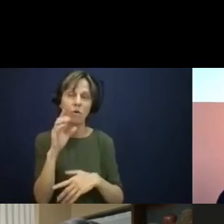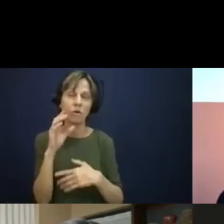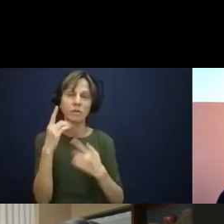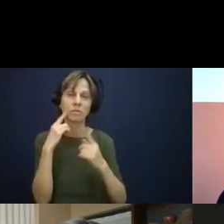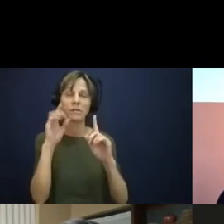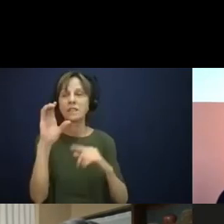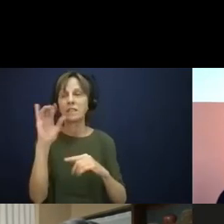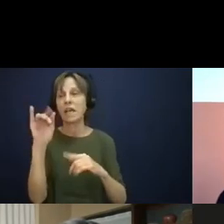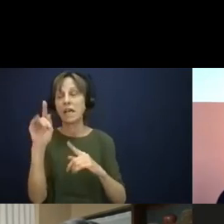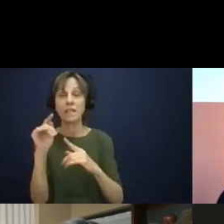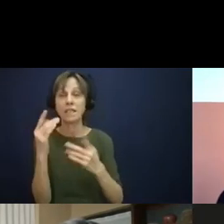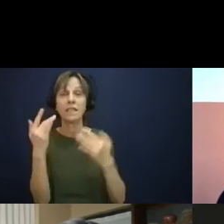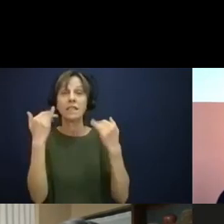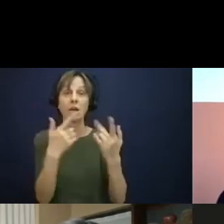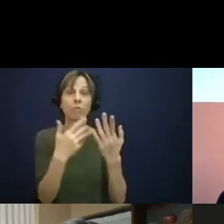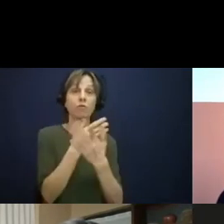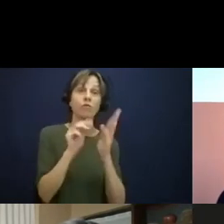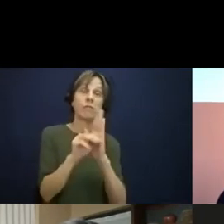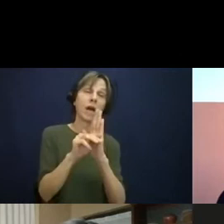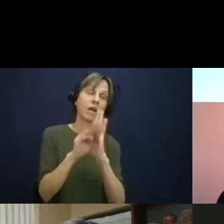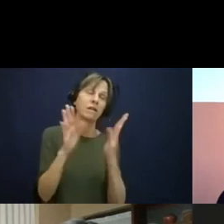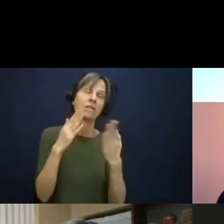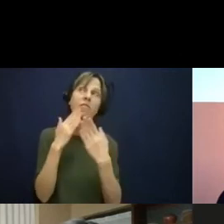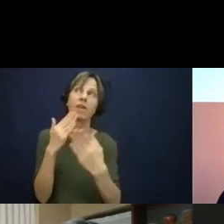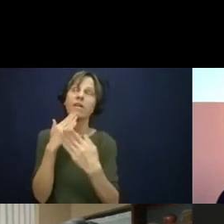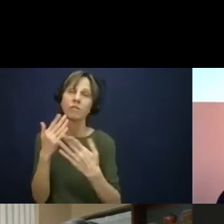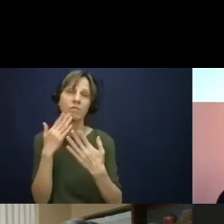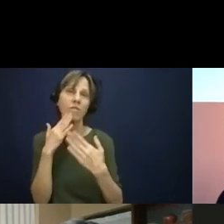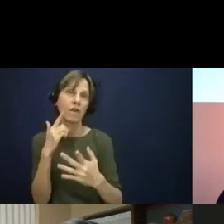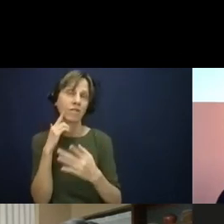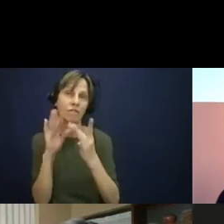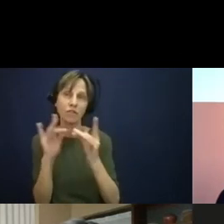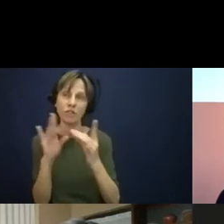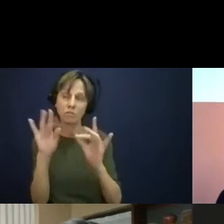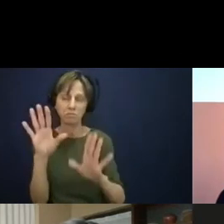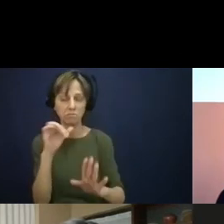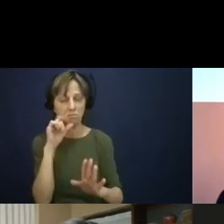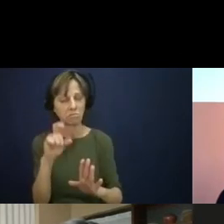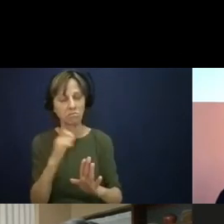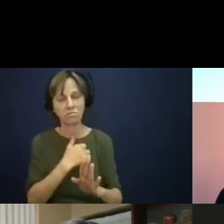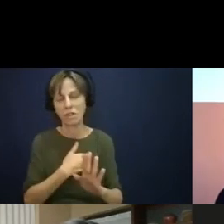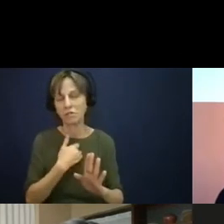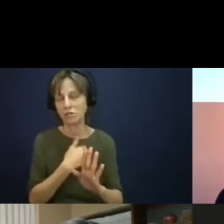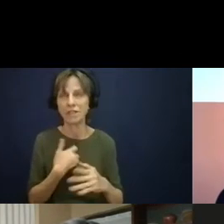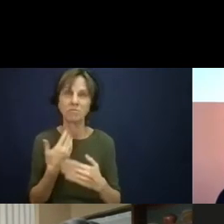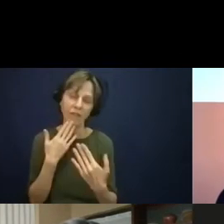new model. And so I just really want to thank you for that. And thank you for sharing that. No apologies necessary at all. Thank